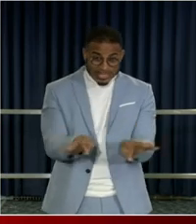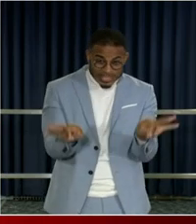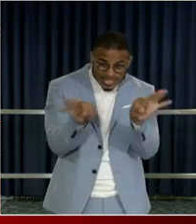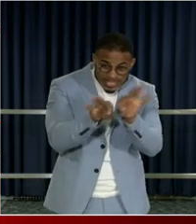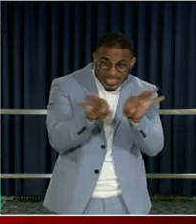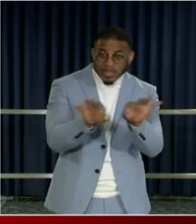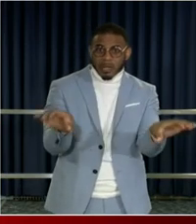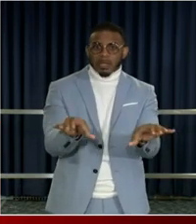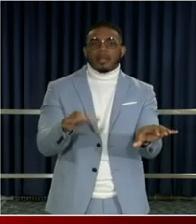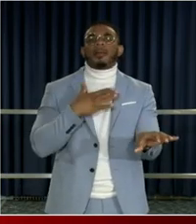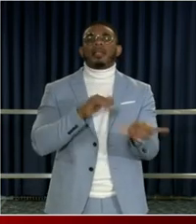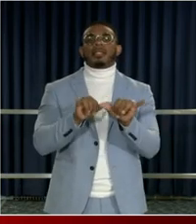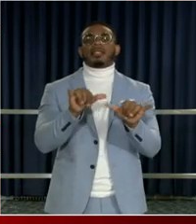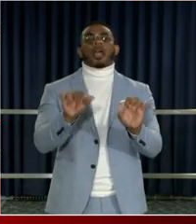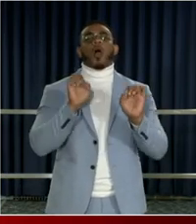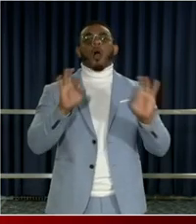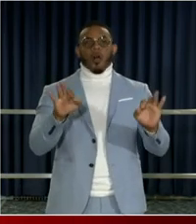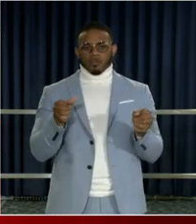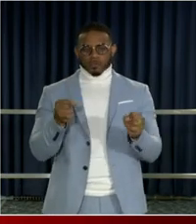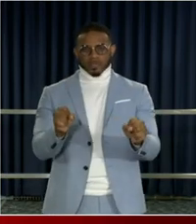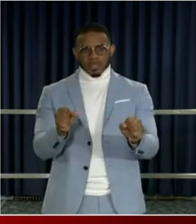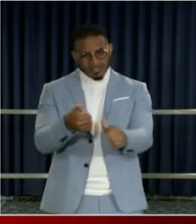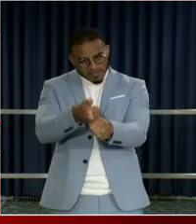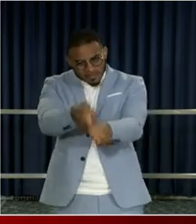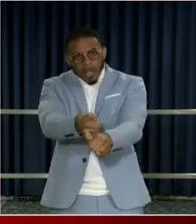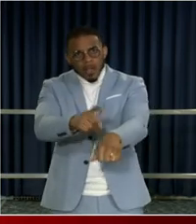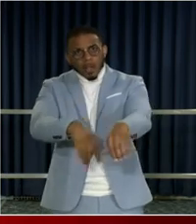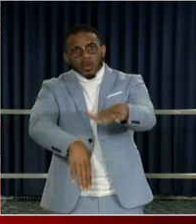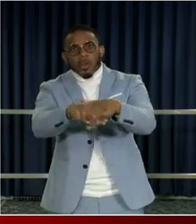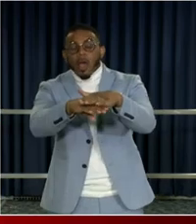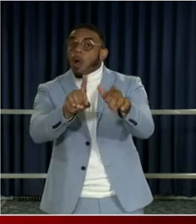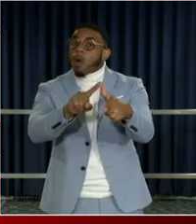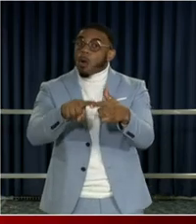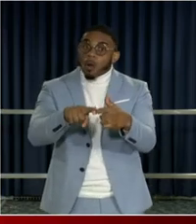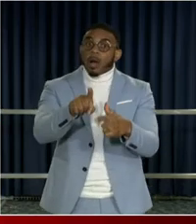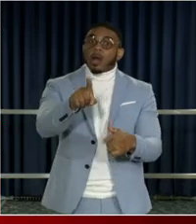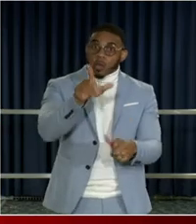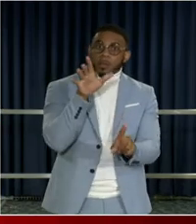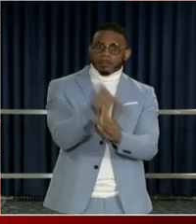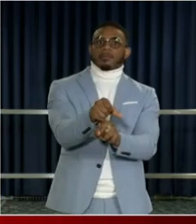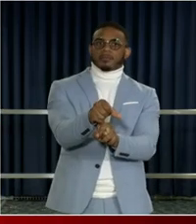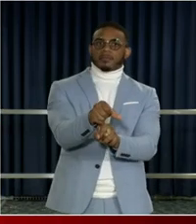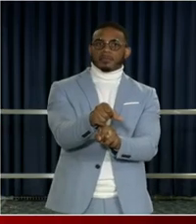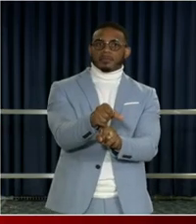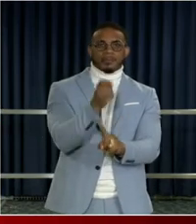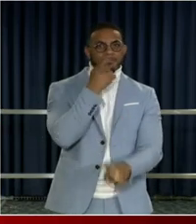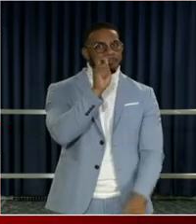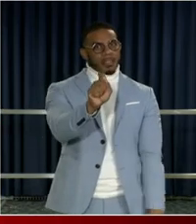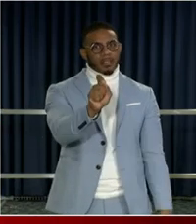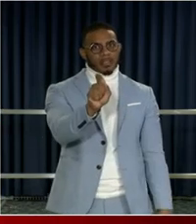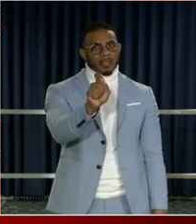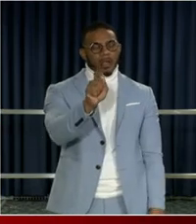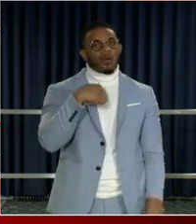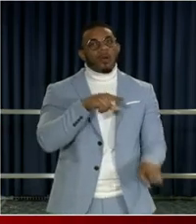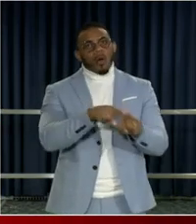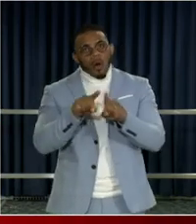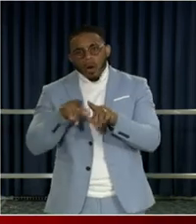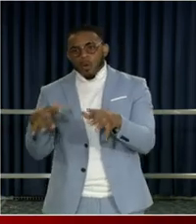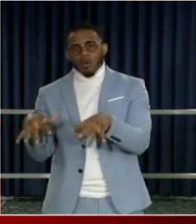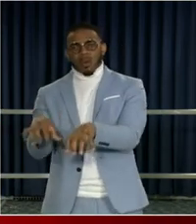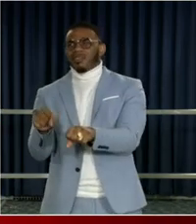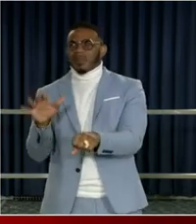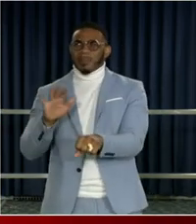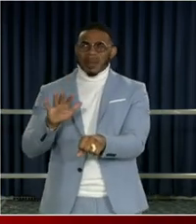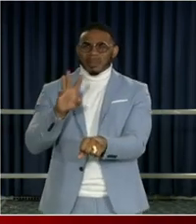essential activities, please stay off the streets and adhere to the curfew, or you will be subject to arrest. We have also recovered